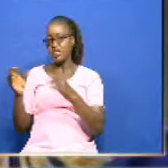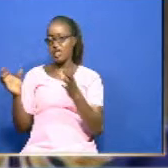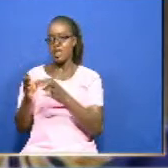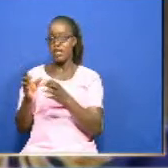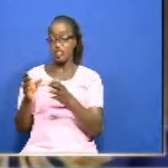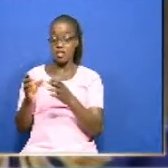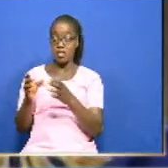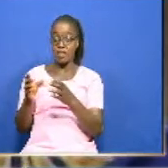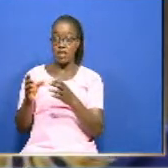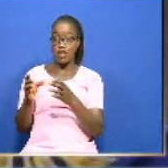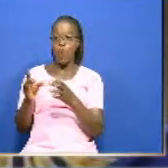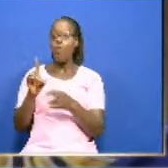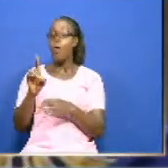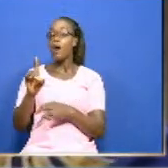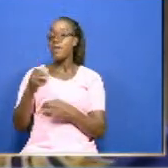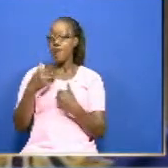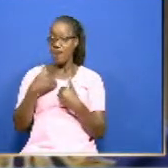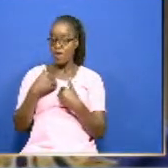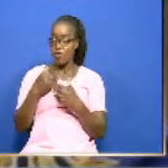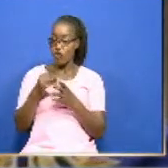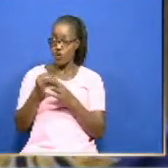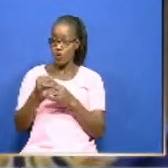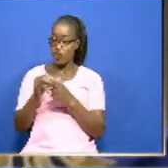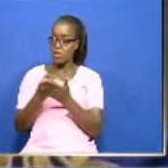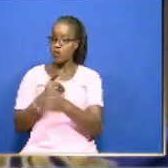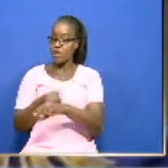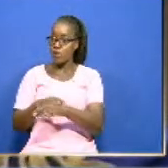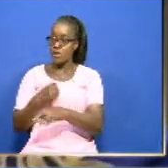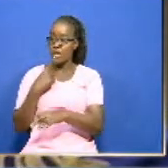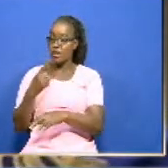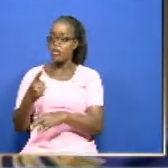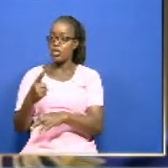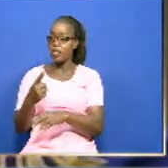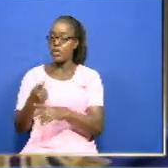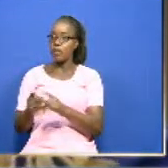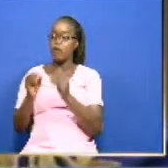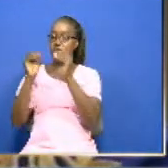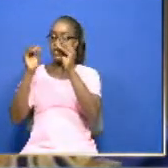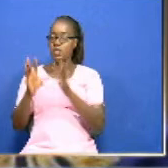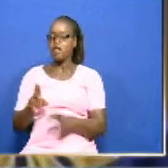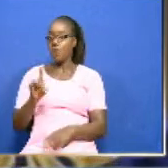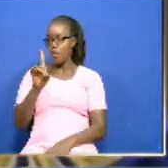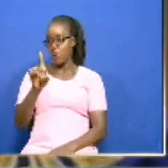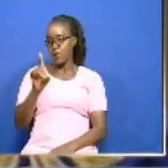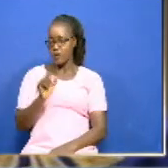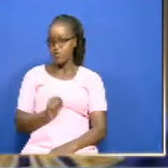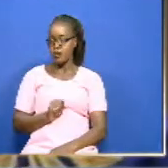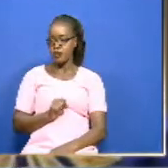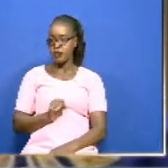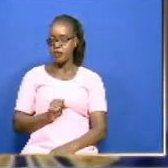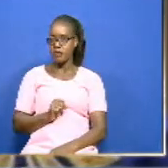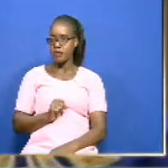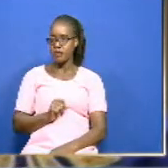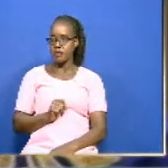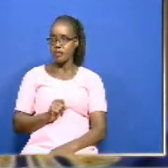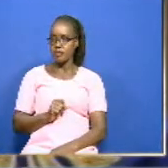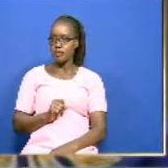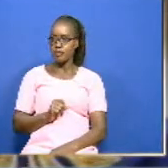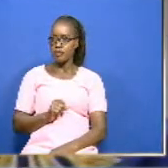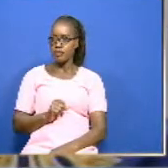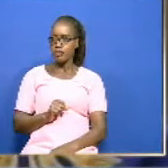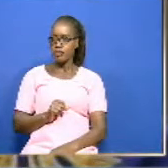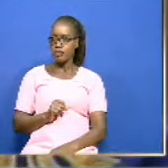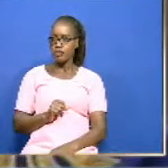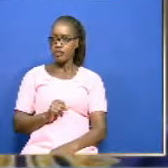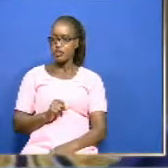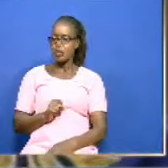moja, hata 100 kwa darasa moja, na mwalimu ni mmoja. So ni ile tu